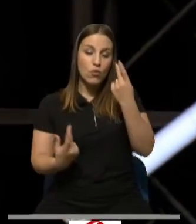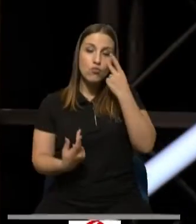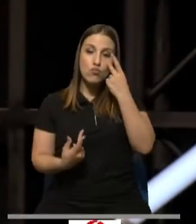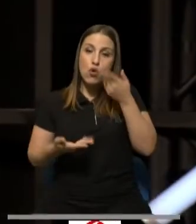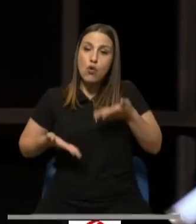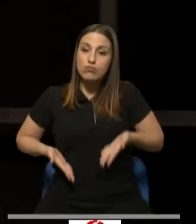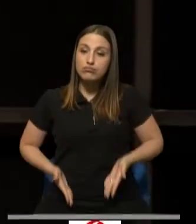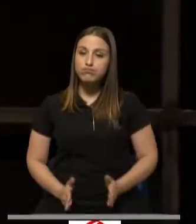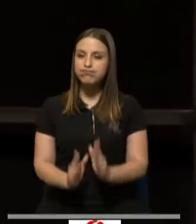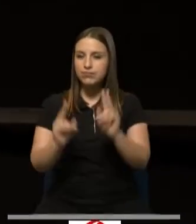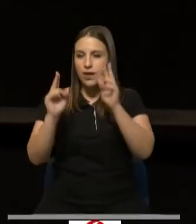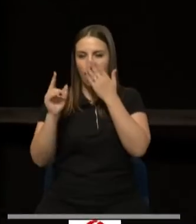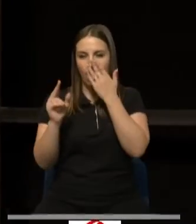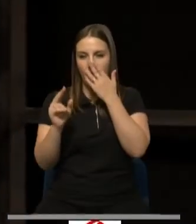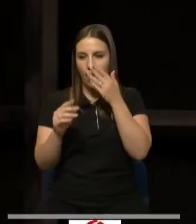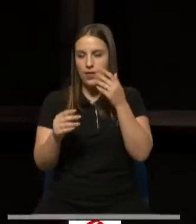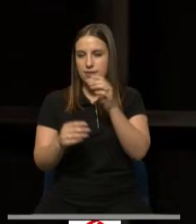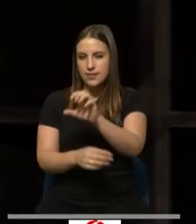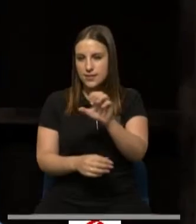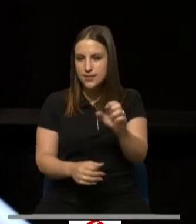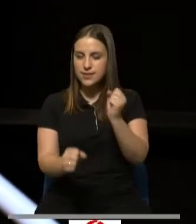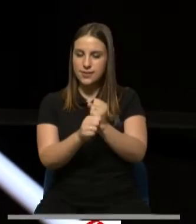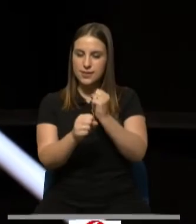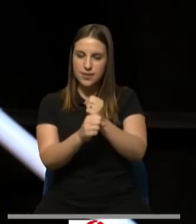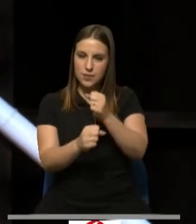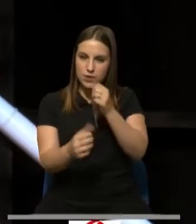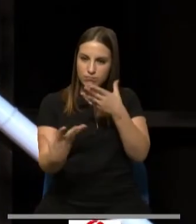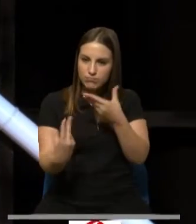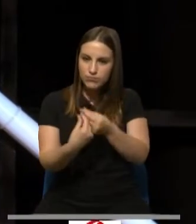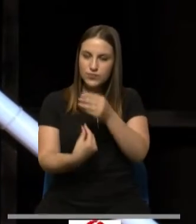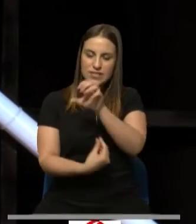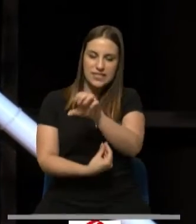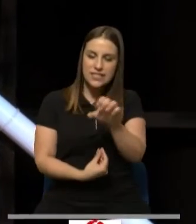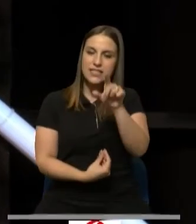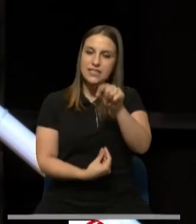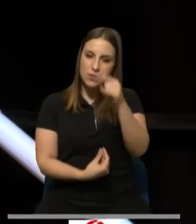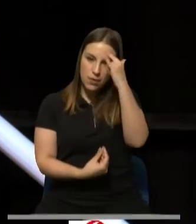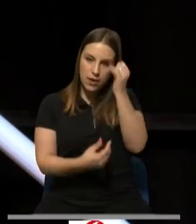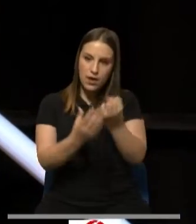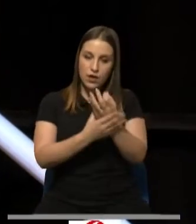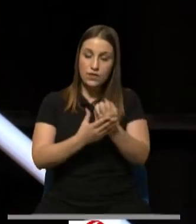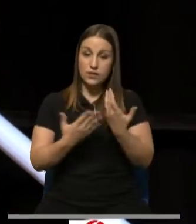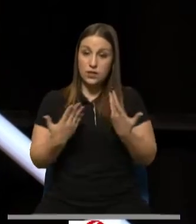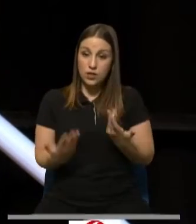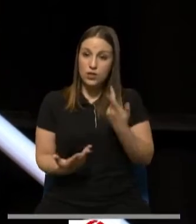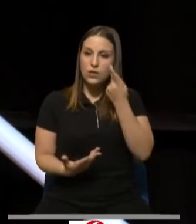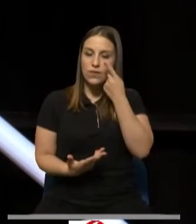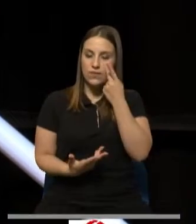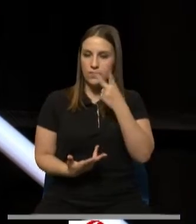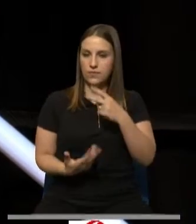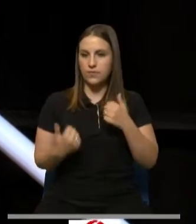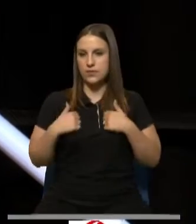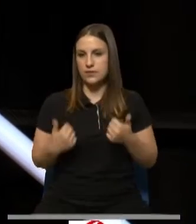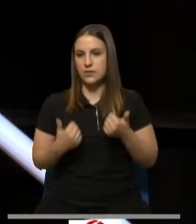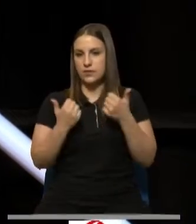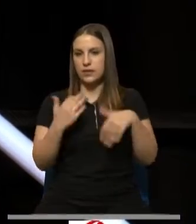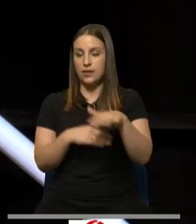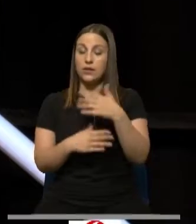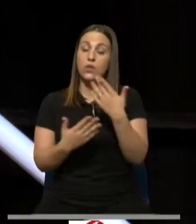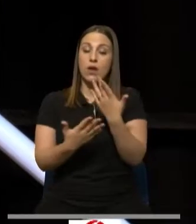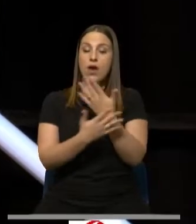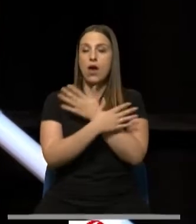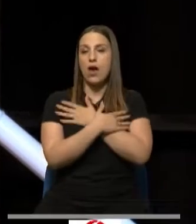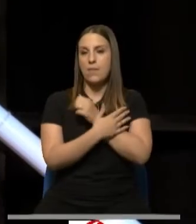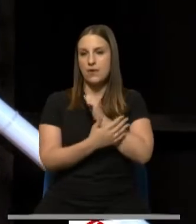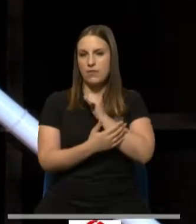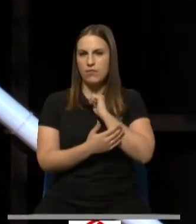was born and was brought up in science and innovation, and I'm in the city. It's a very